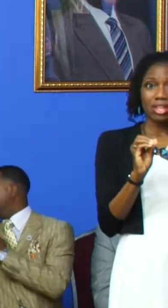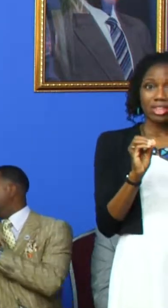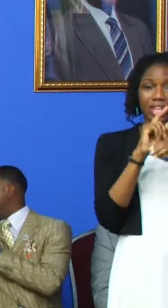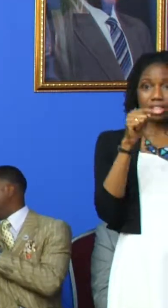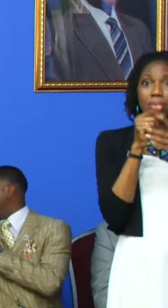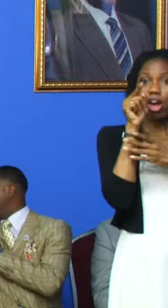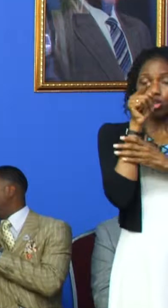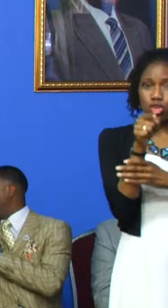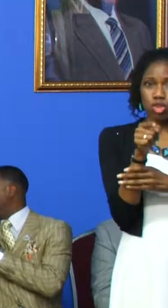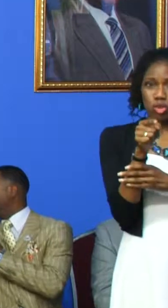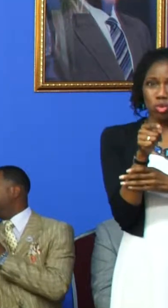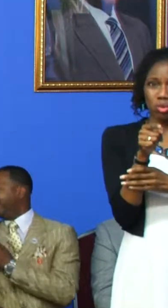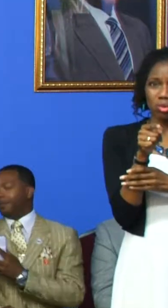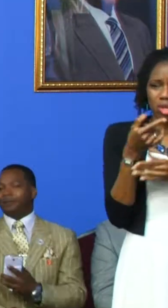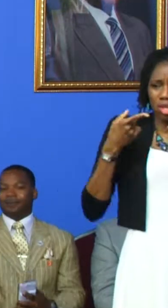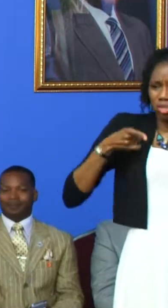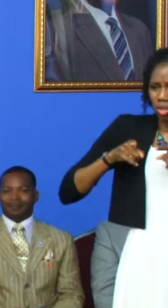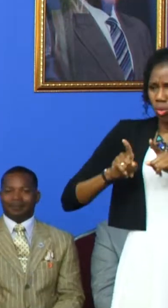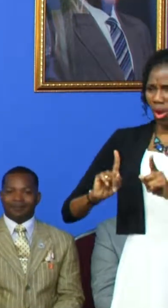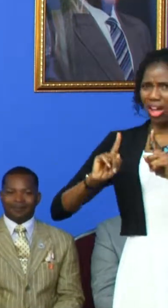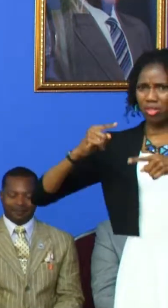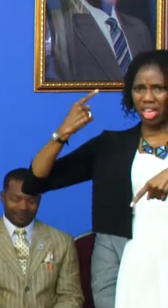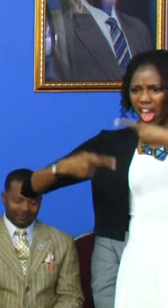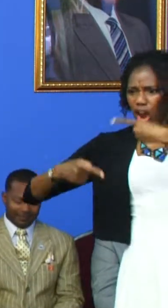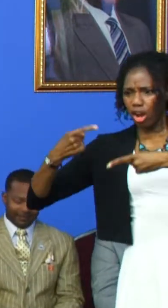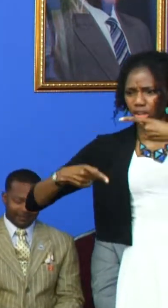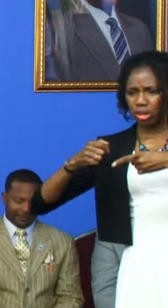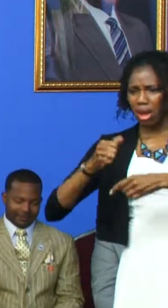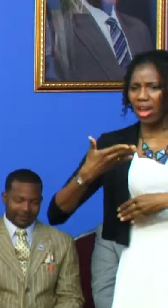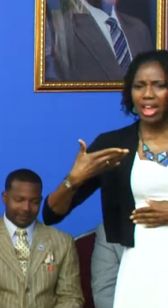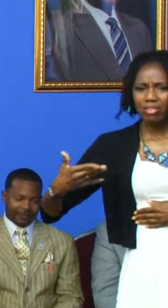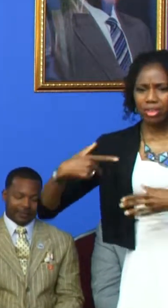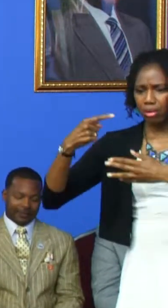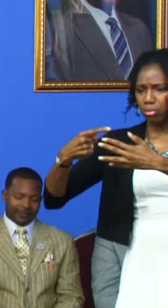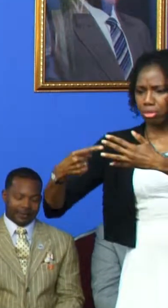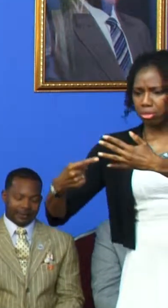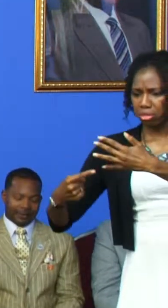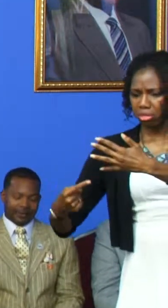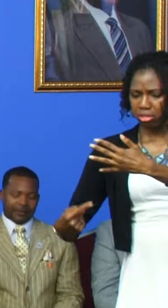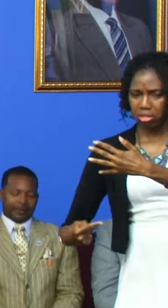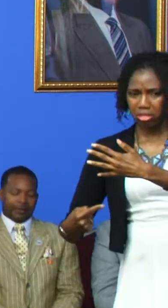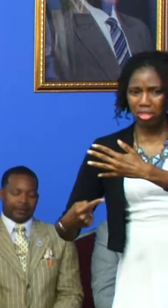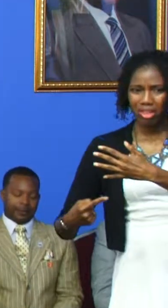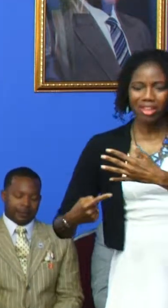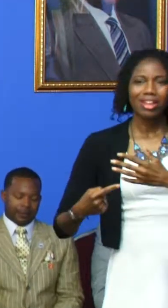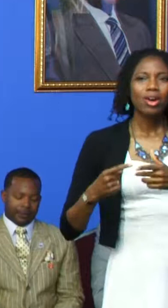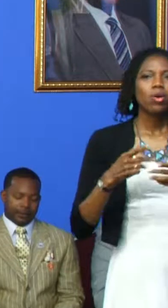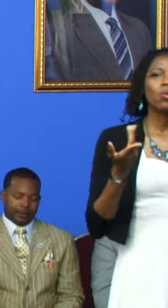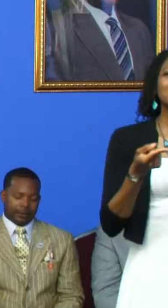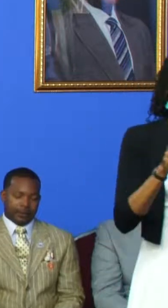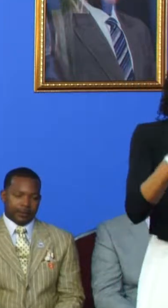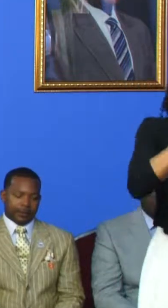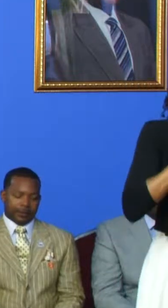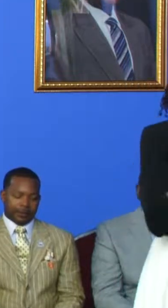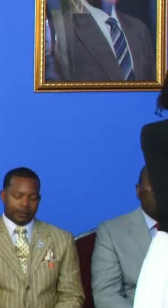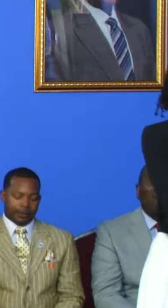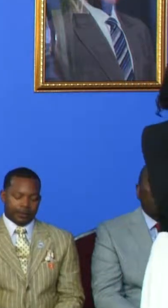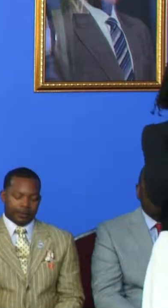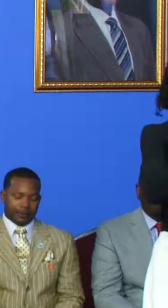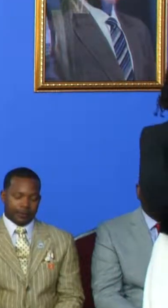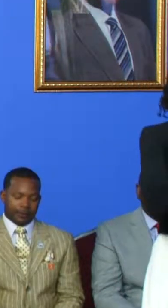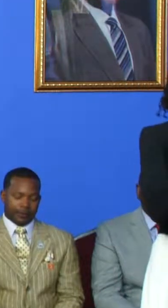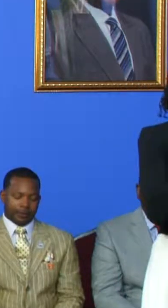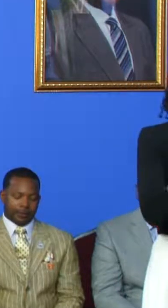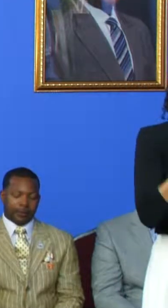While they are arguing about all and everything, our community is making